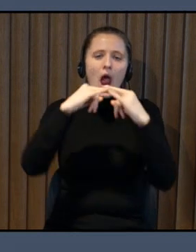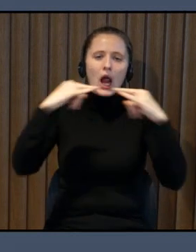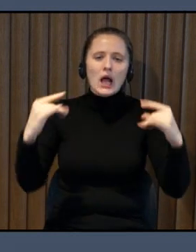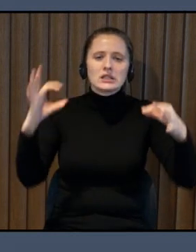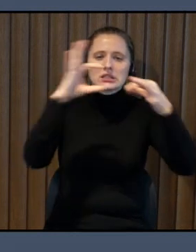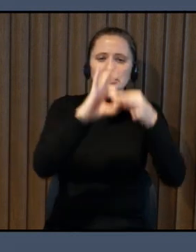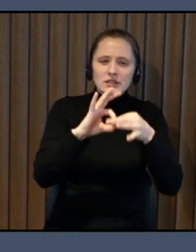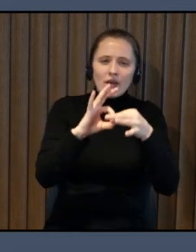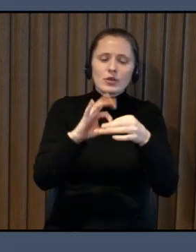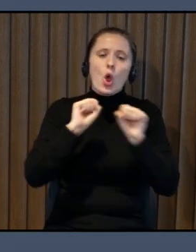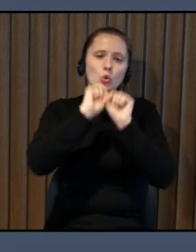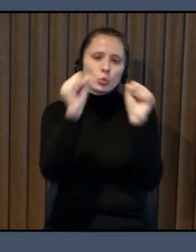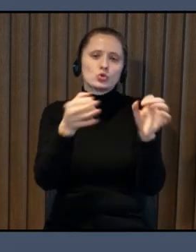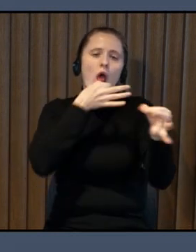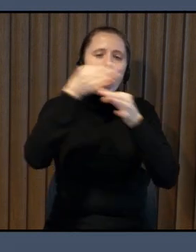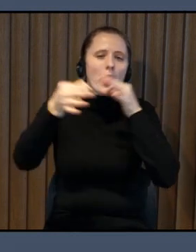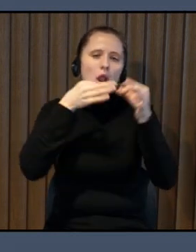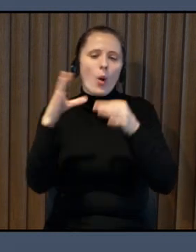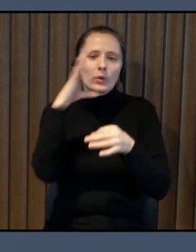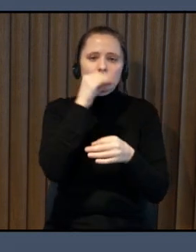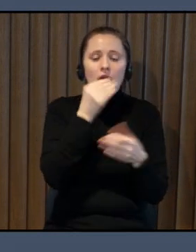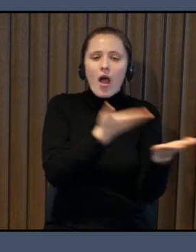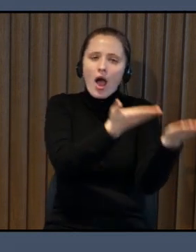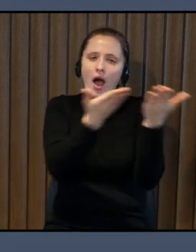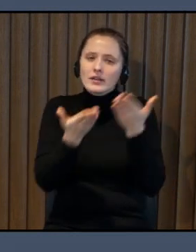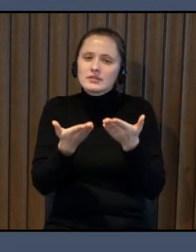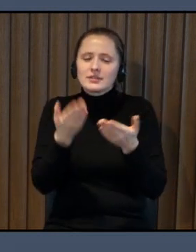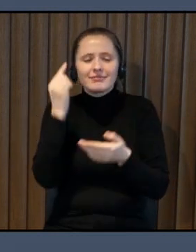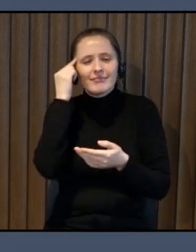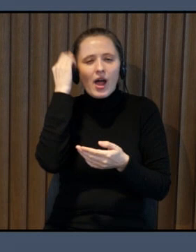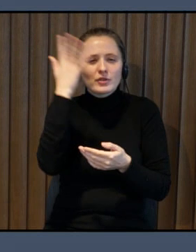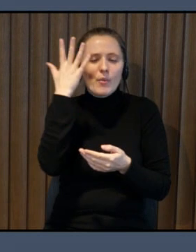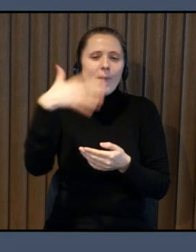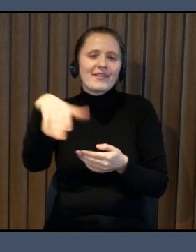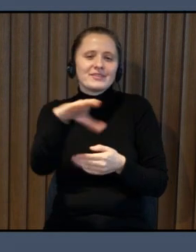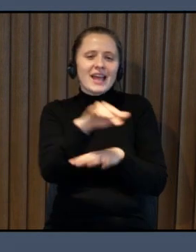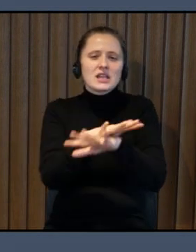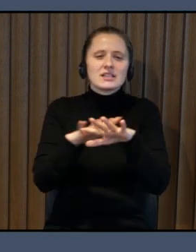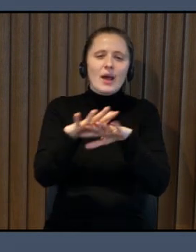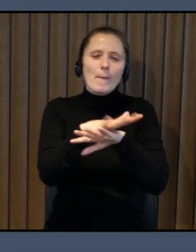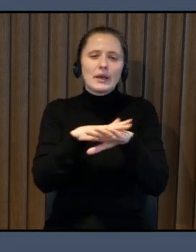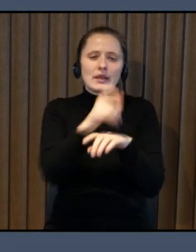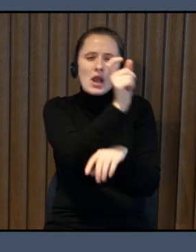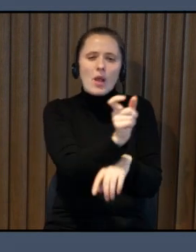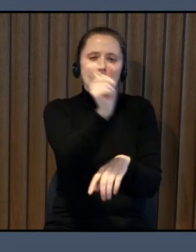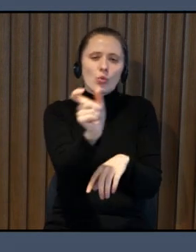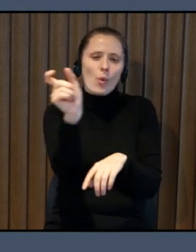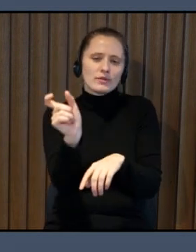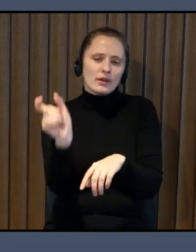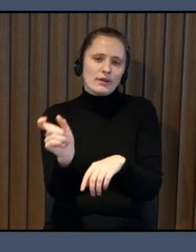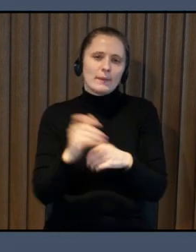Latvia. The table unites, provides possibilities for dialogue, and also invites to think about